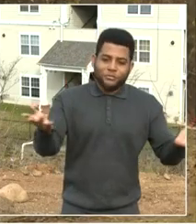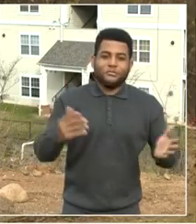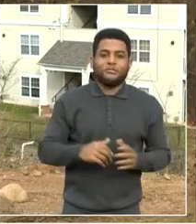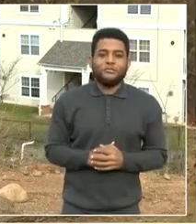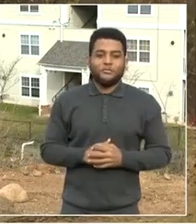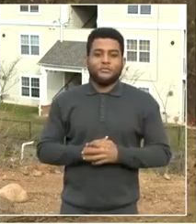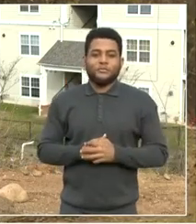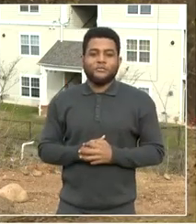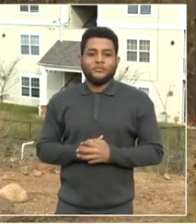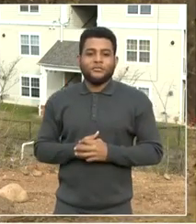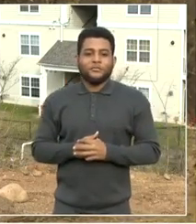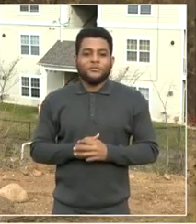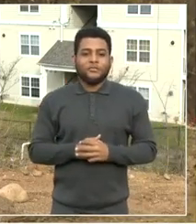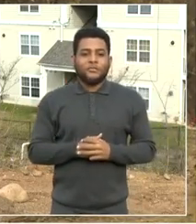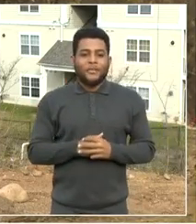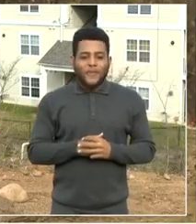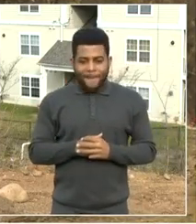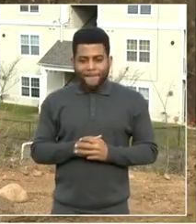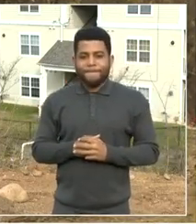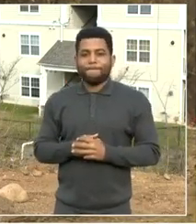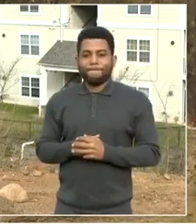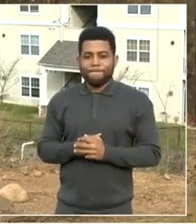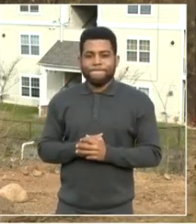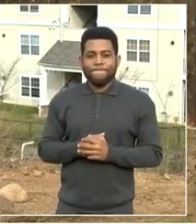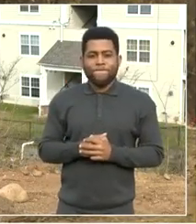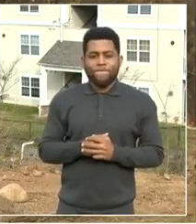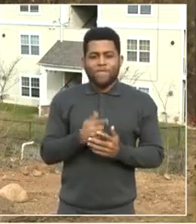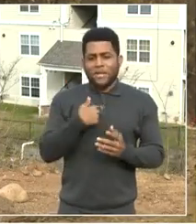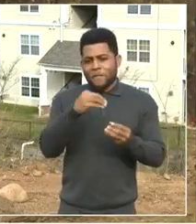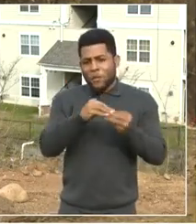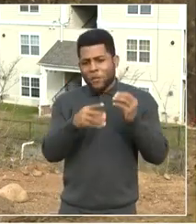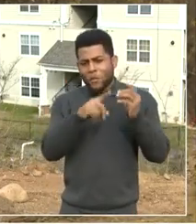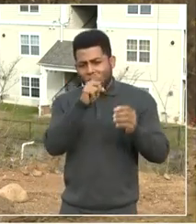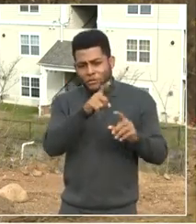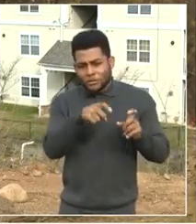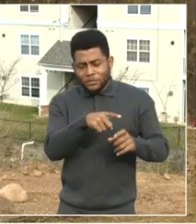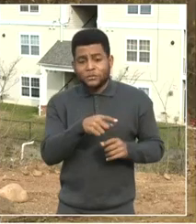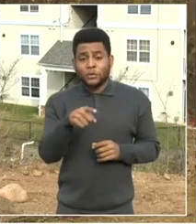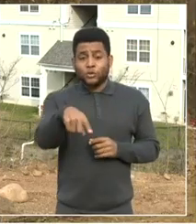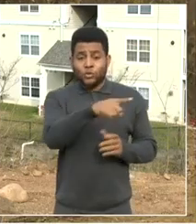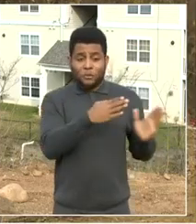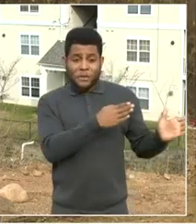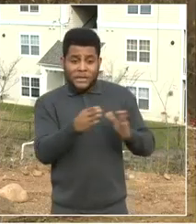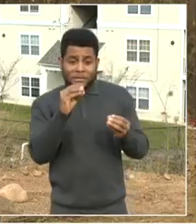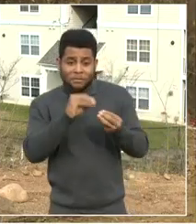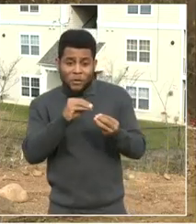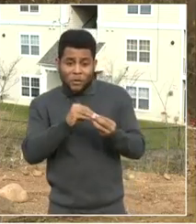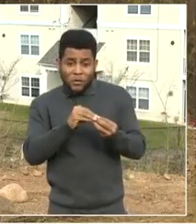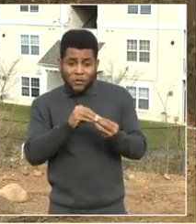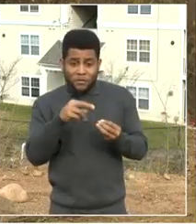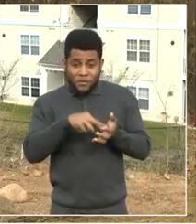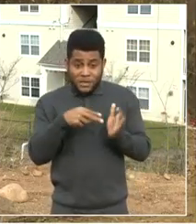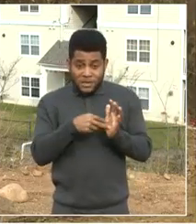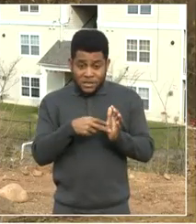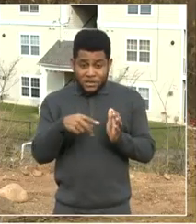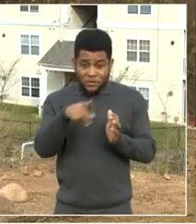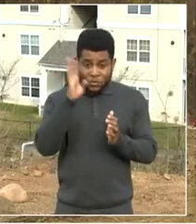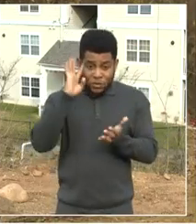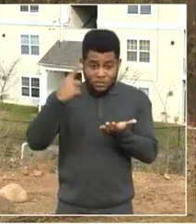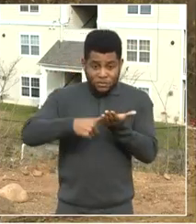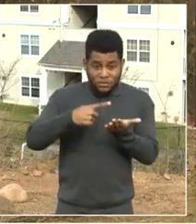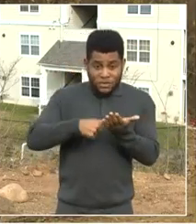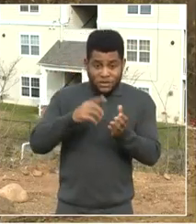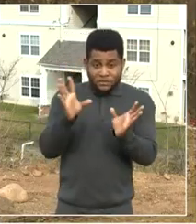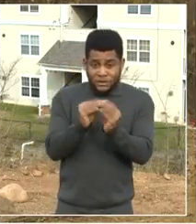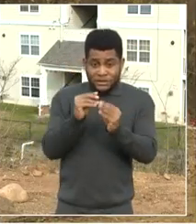And sorry, just to further follow up on that, what time is this meeting today? I didn't say I was having a meeting today, nor would I